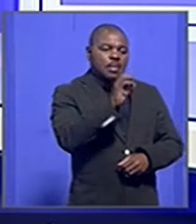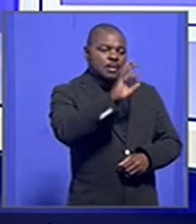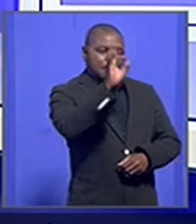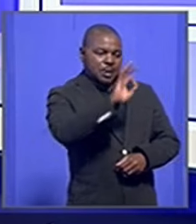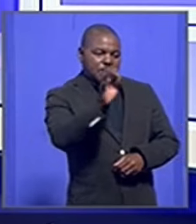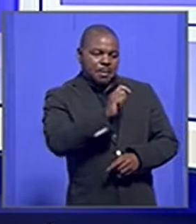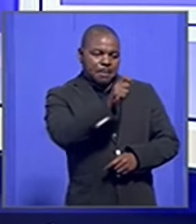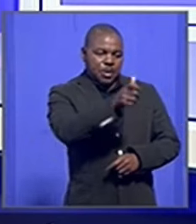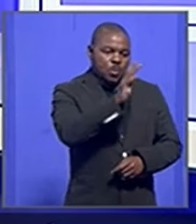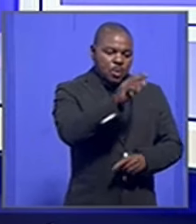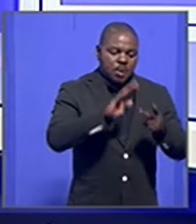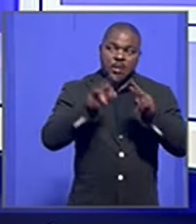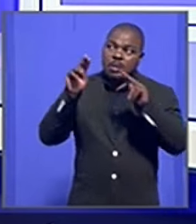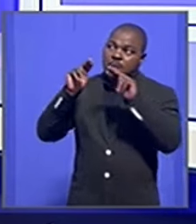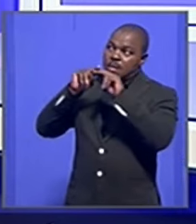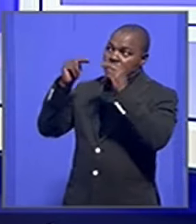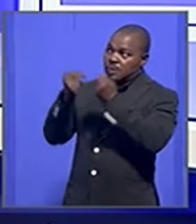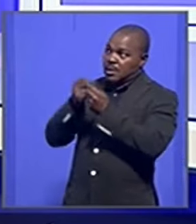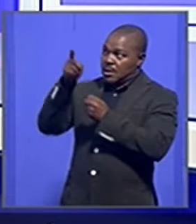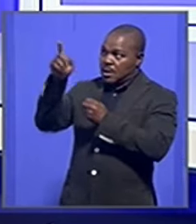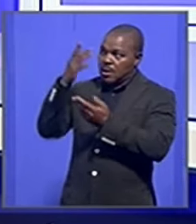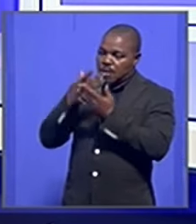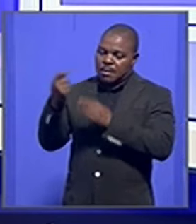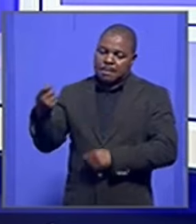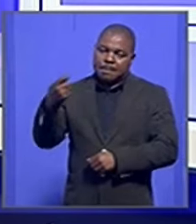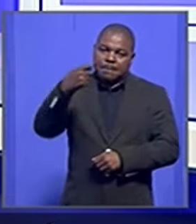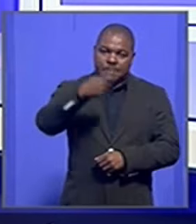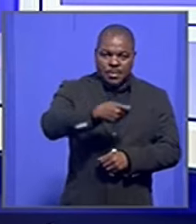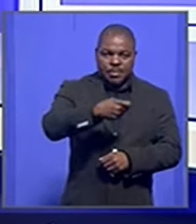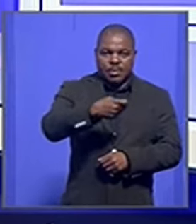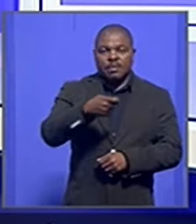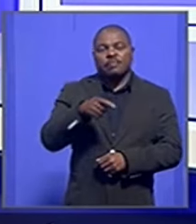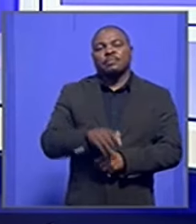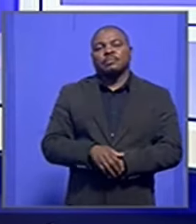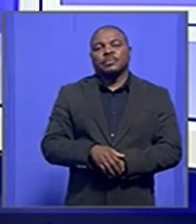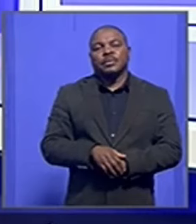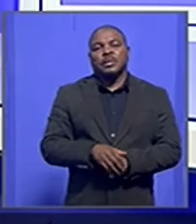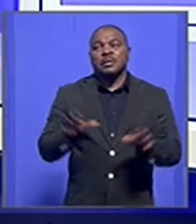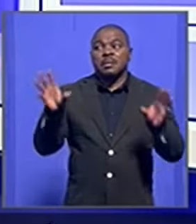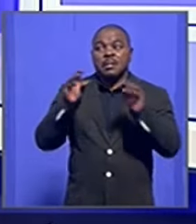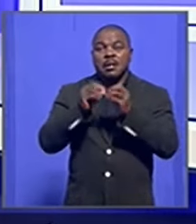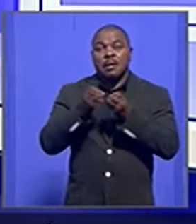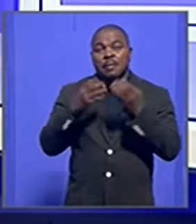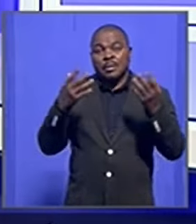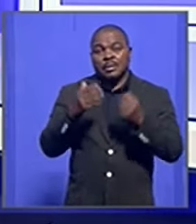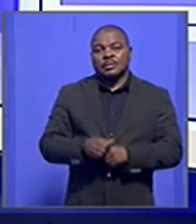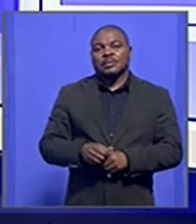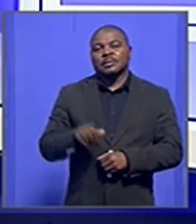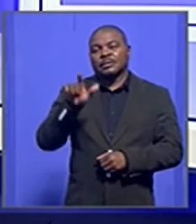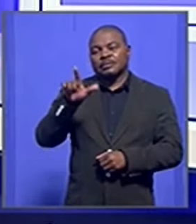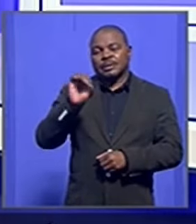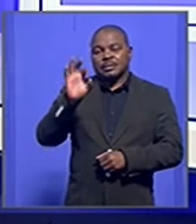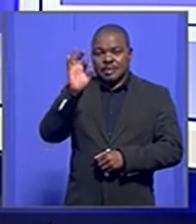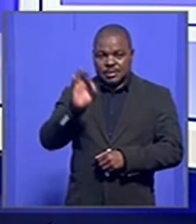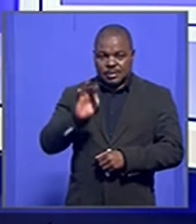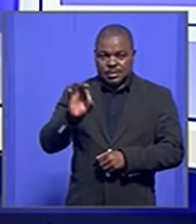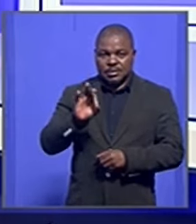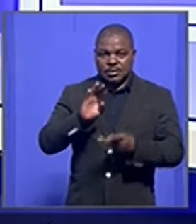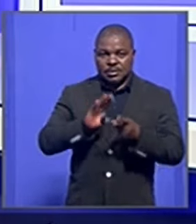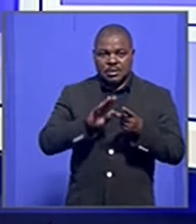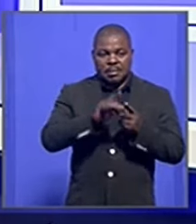puso ya bosetšhaba yona e ipofile go duela bontlhangwe jwa sesuga se e leng diperesente di le 70 go bothati